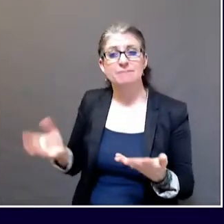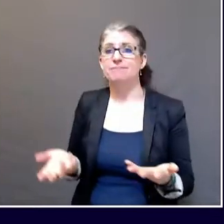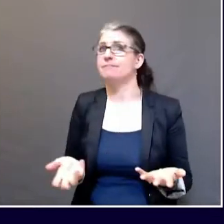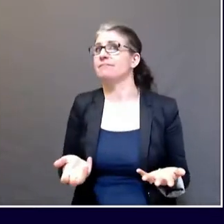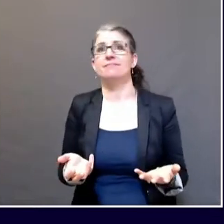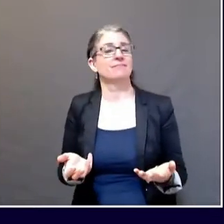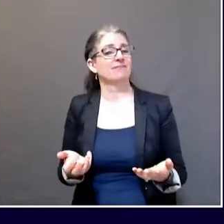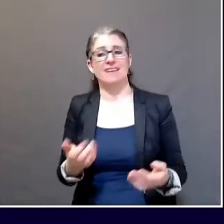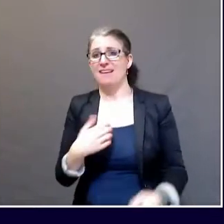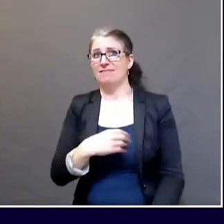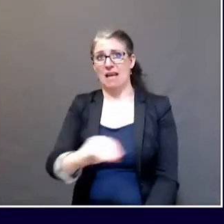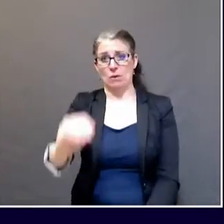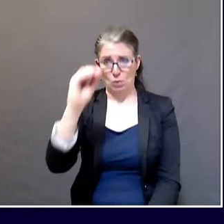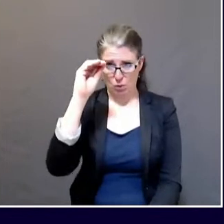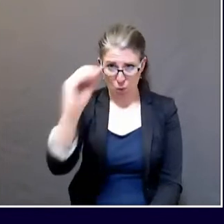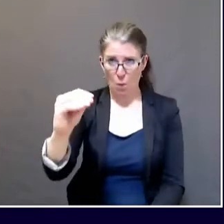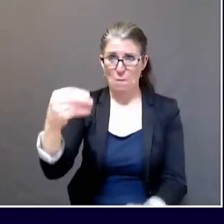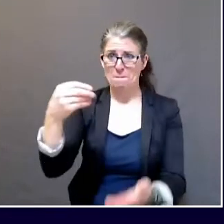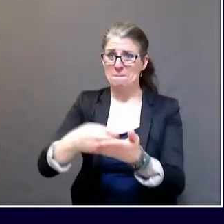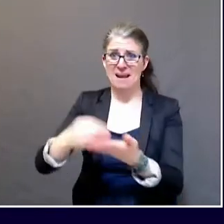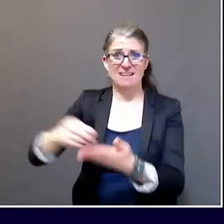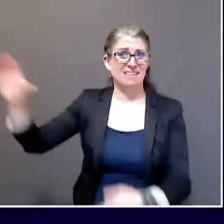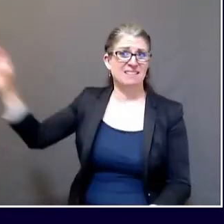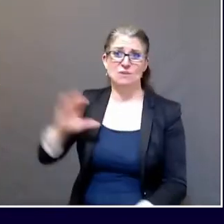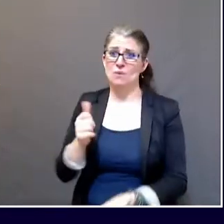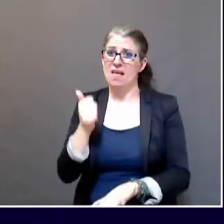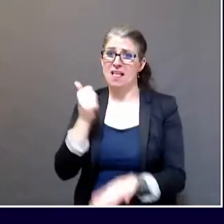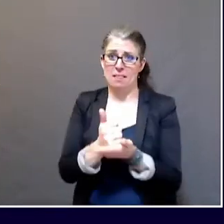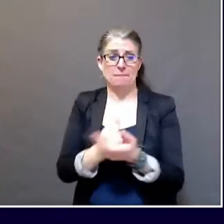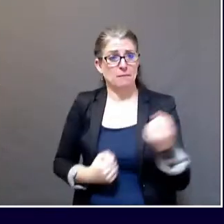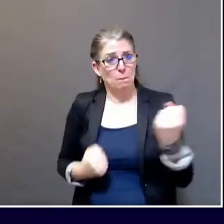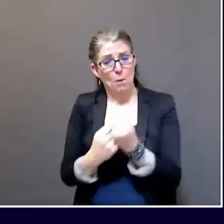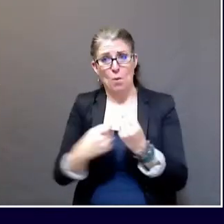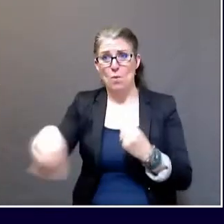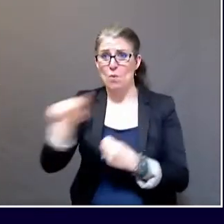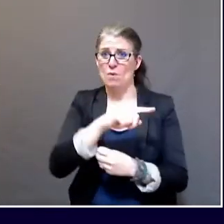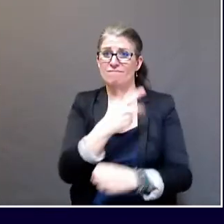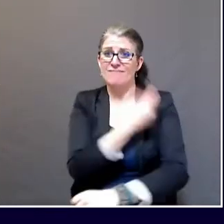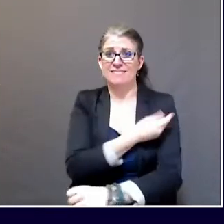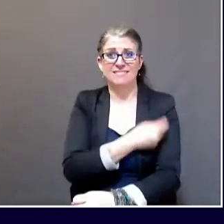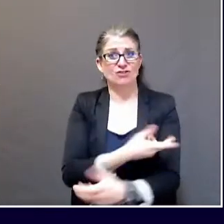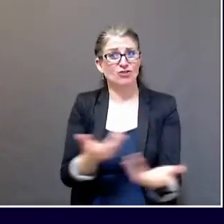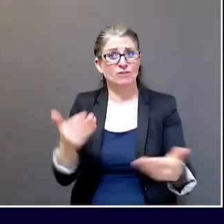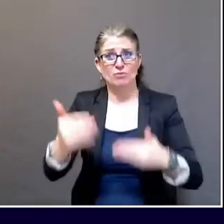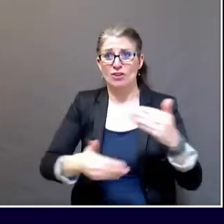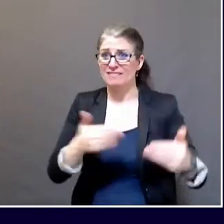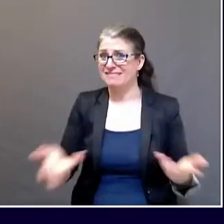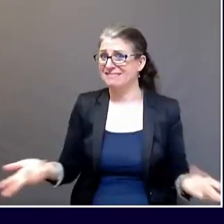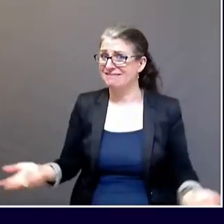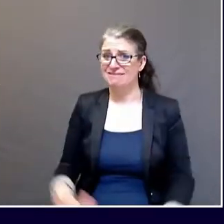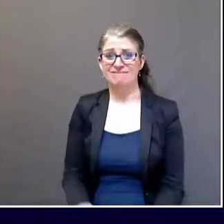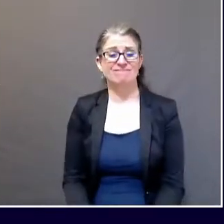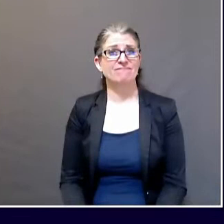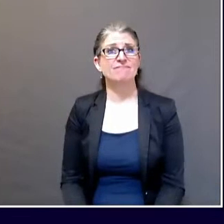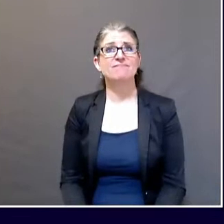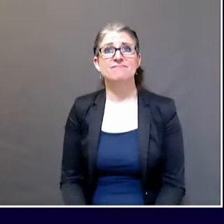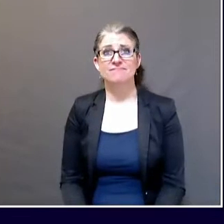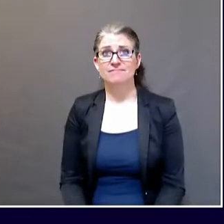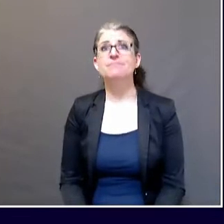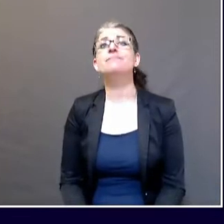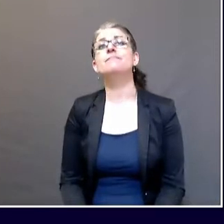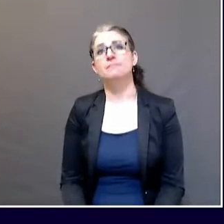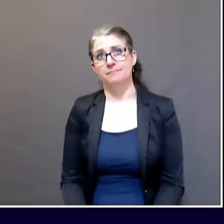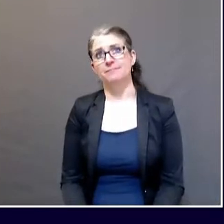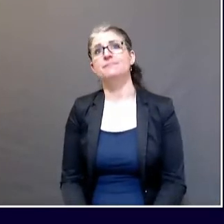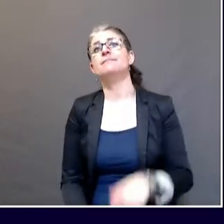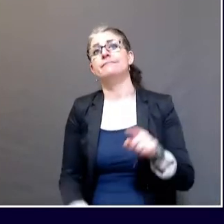Rose, I'll wrap up by saying this. We have absolutely benefited as a state from the partnership that we have had with